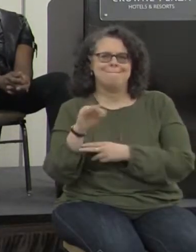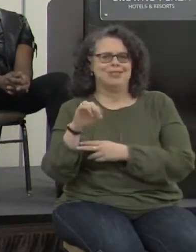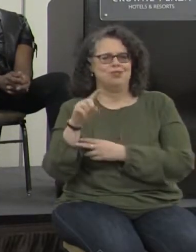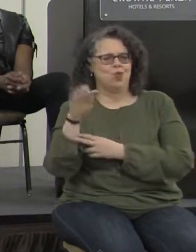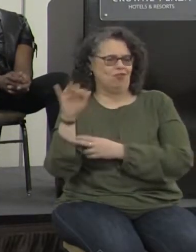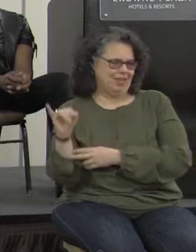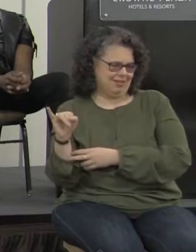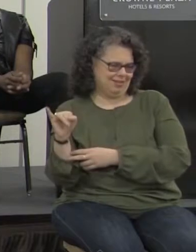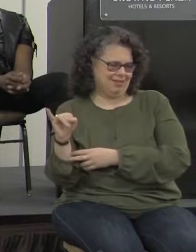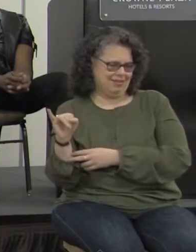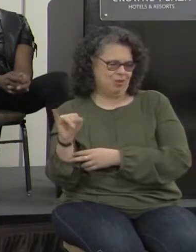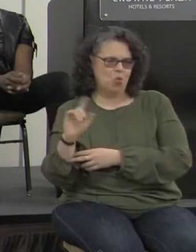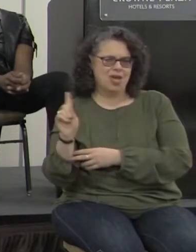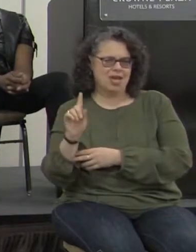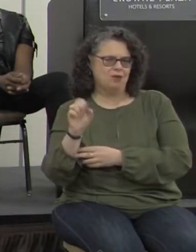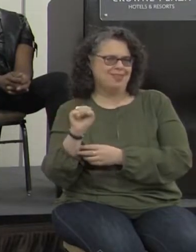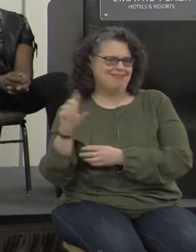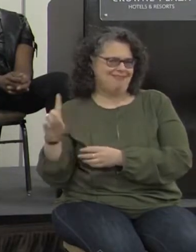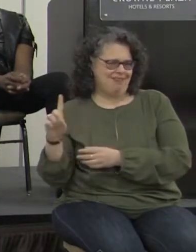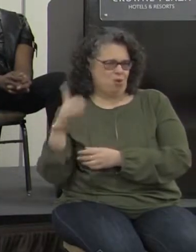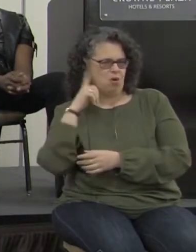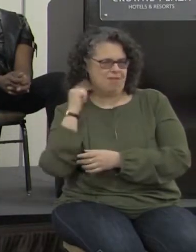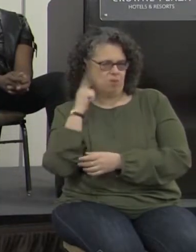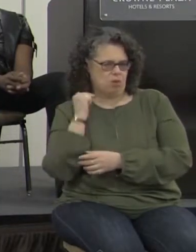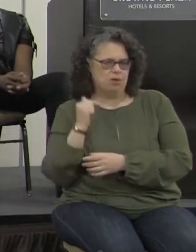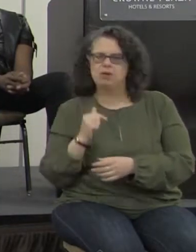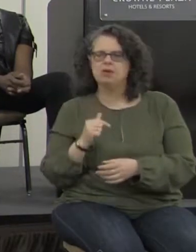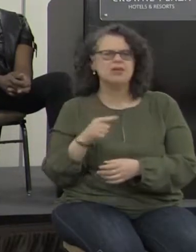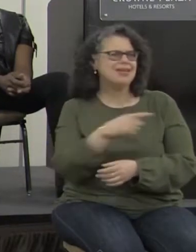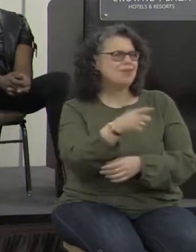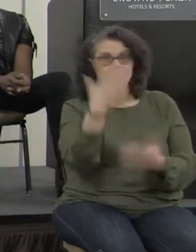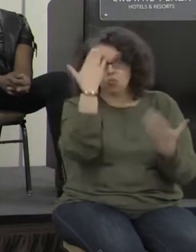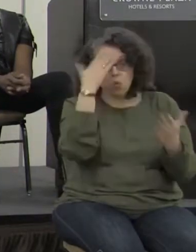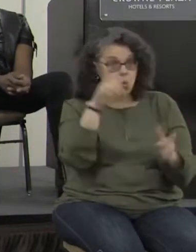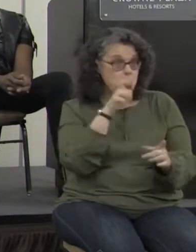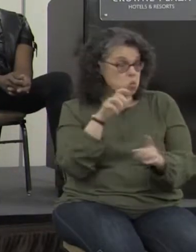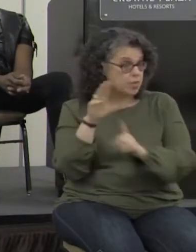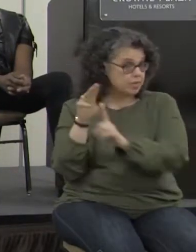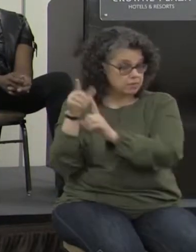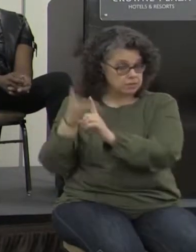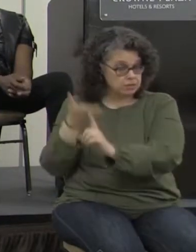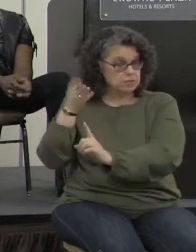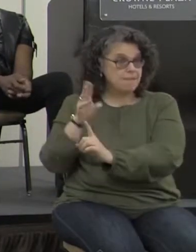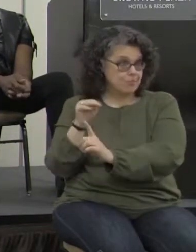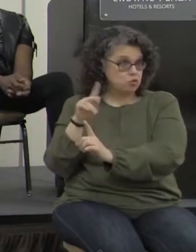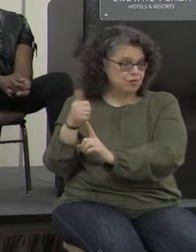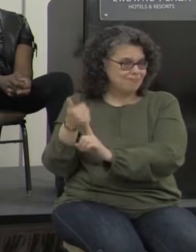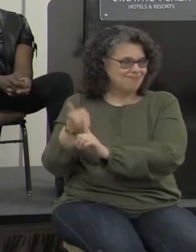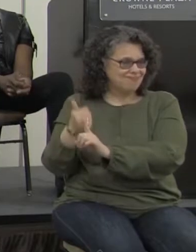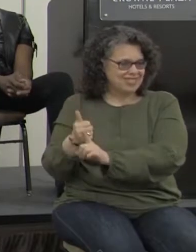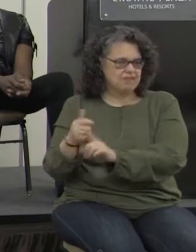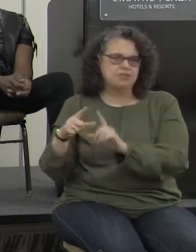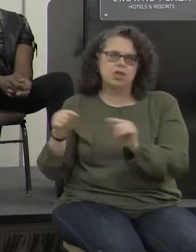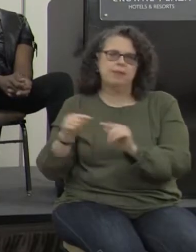in San Diego. And those of you who don't know Midori, she's Japanese, she's gorgeous, she